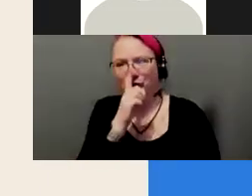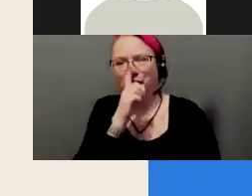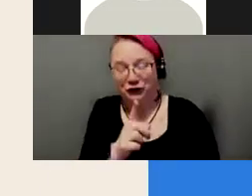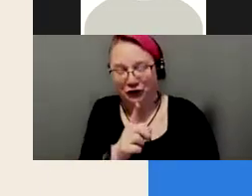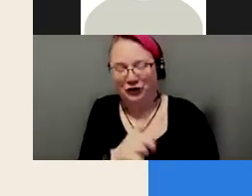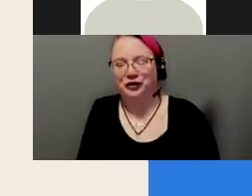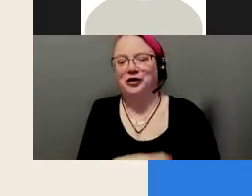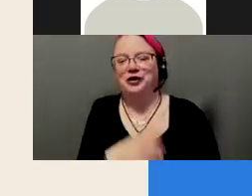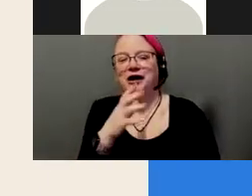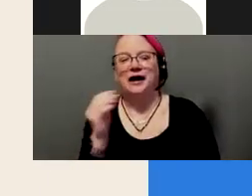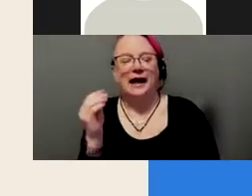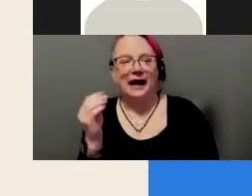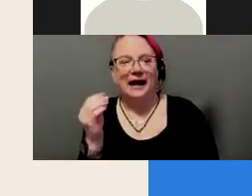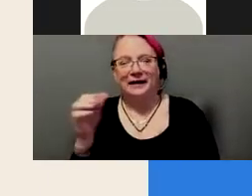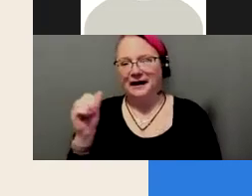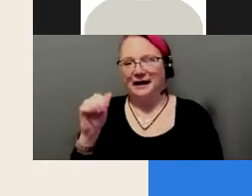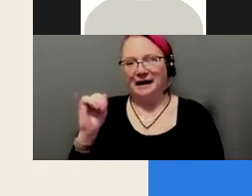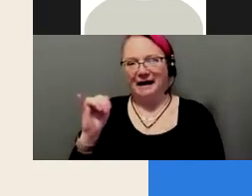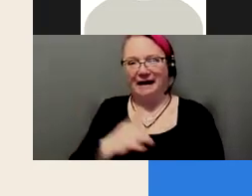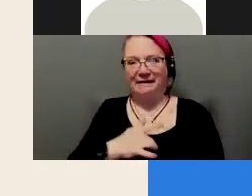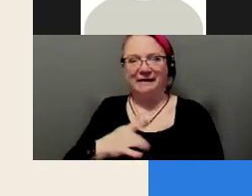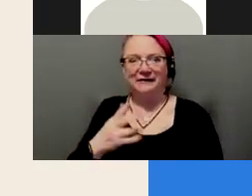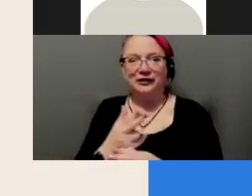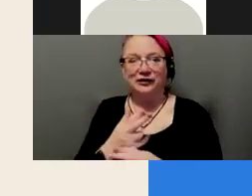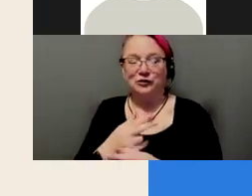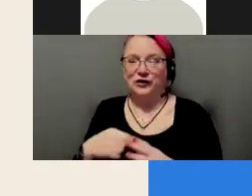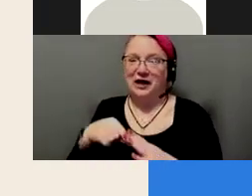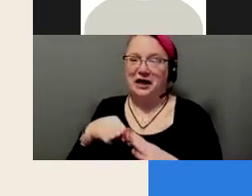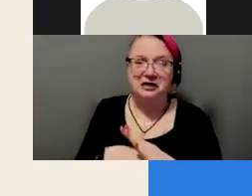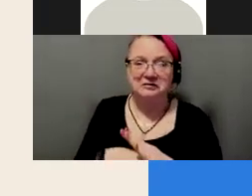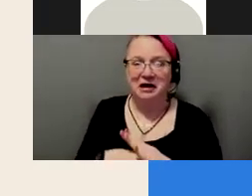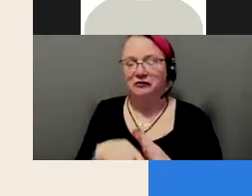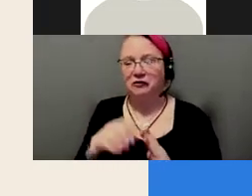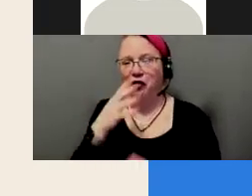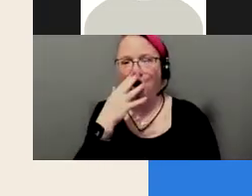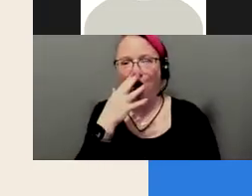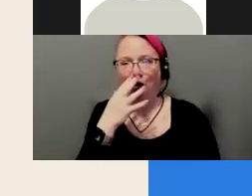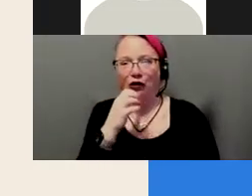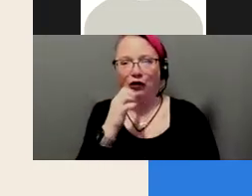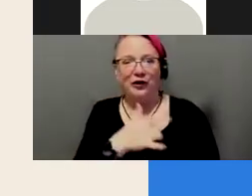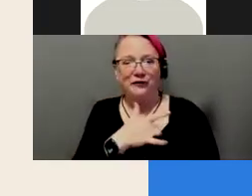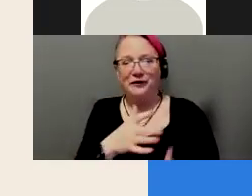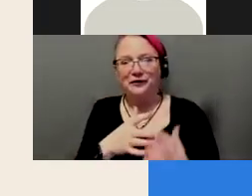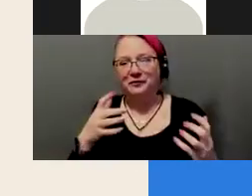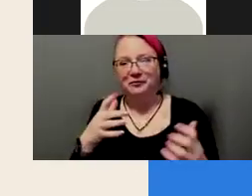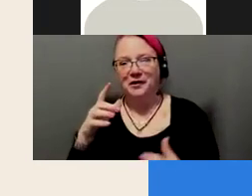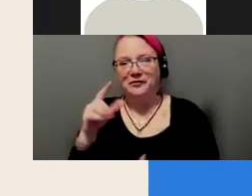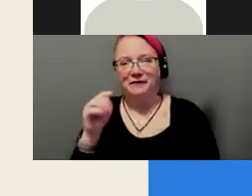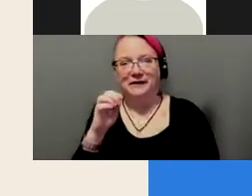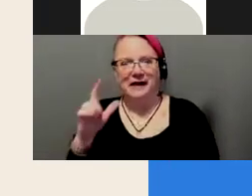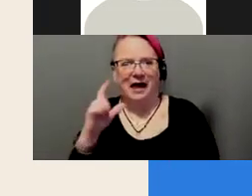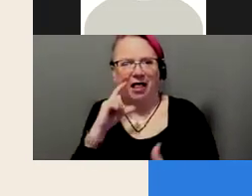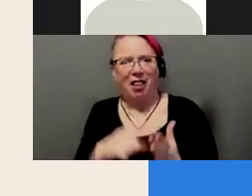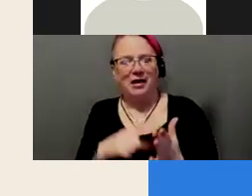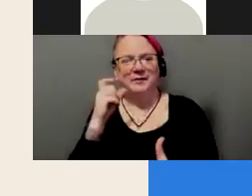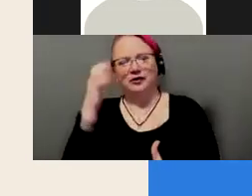two, things like AI's tendency to use intense colors doesn't feel like as much of a tell because you know that the frog